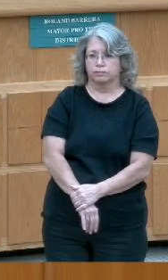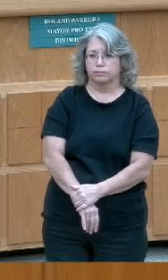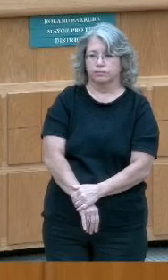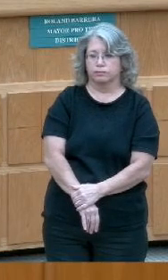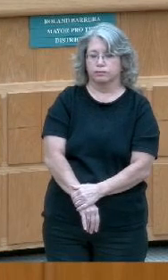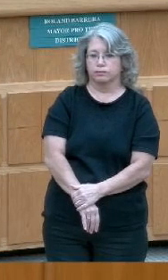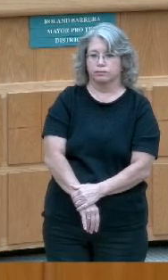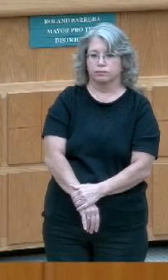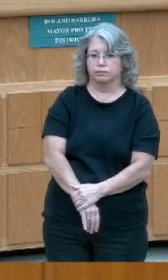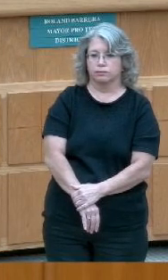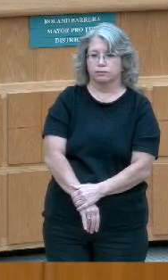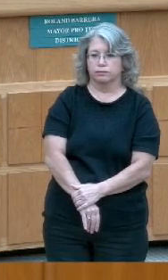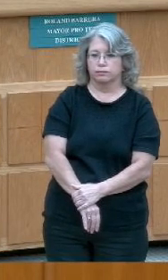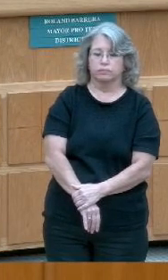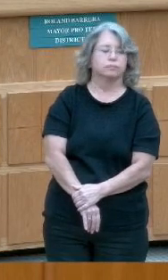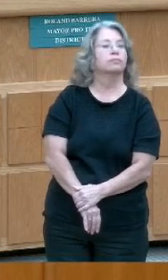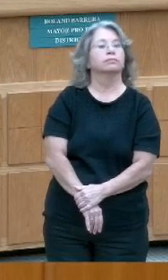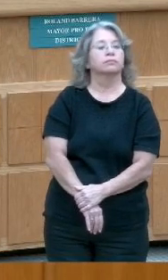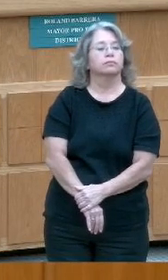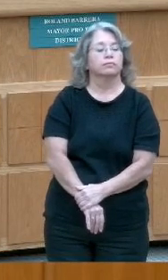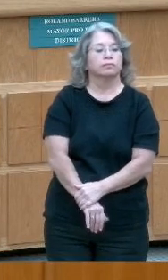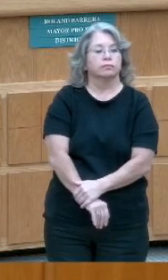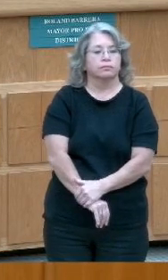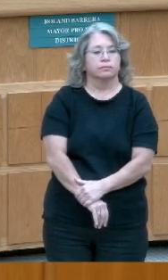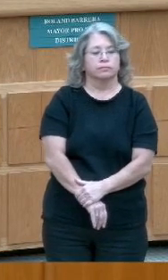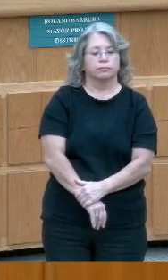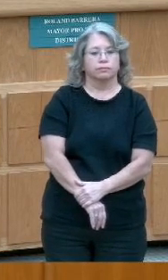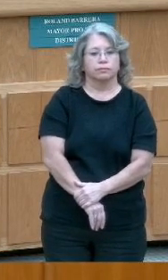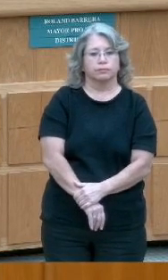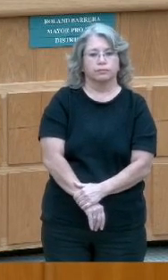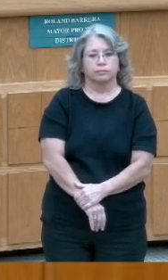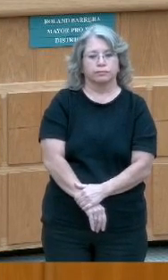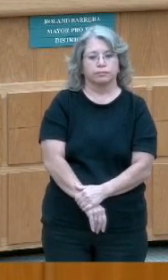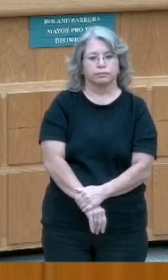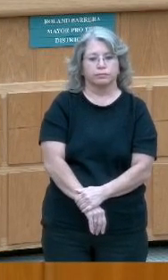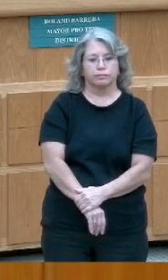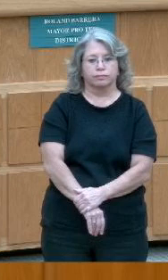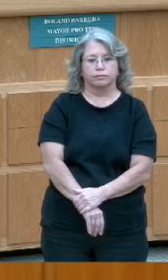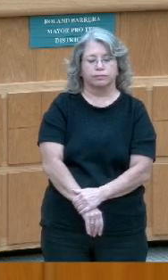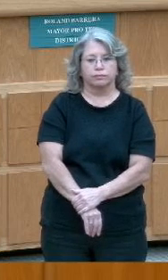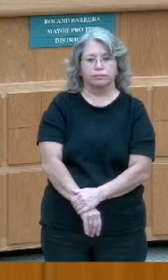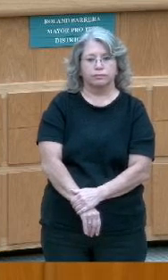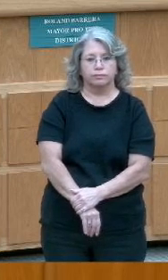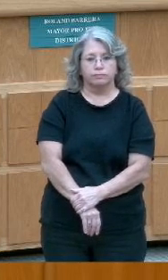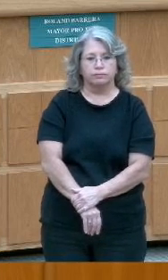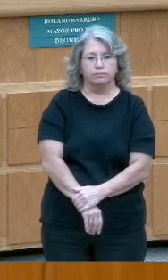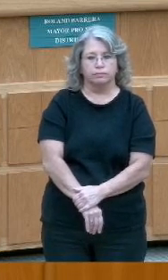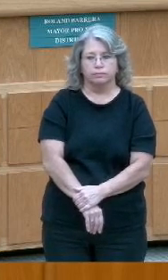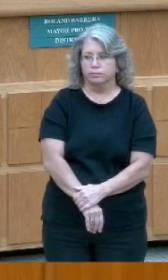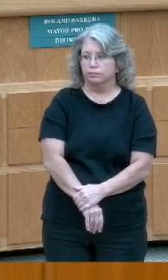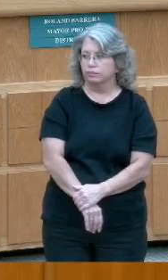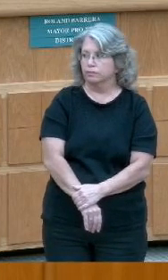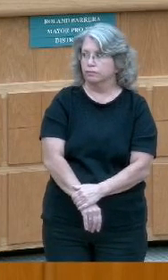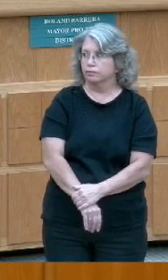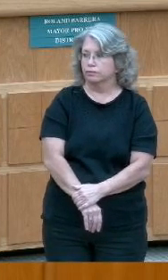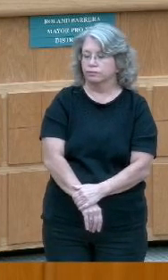Memorial. Por favor, continúe haciendo lo que ha hecho hasta ahora para mantener bajas las cifras de personas infectadas.